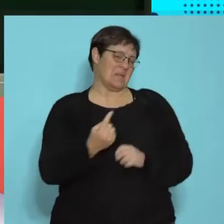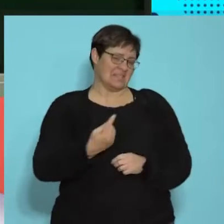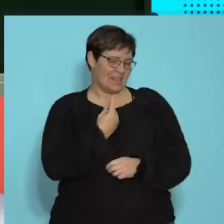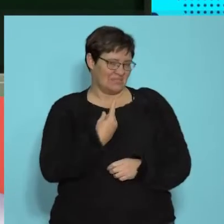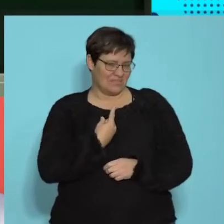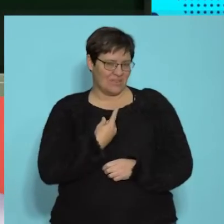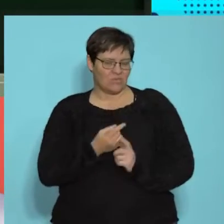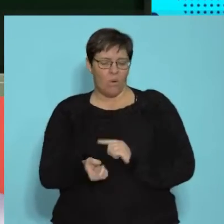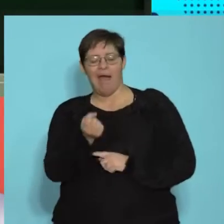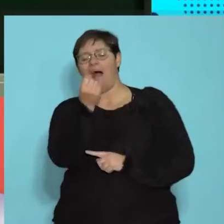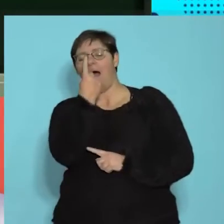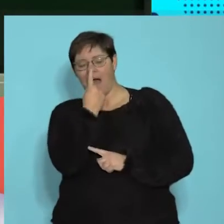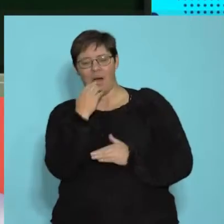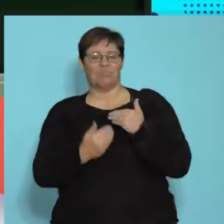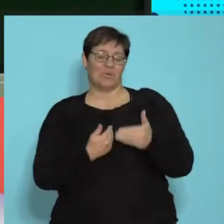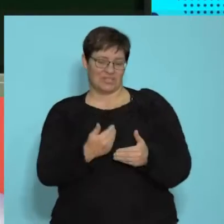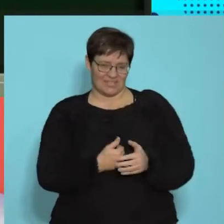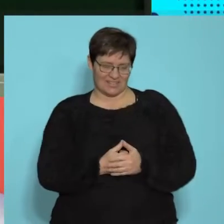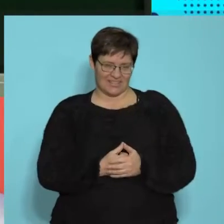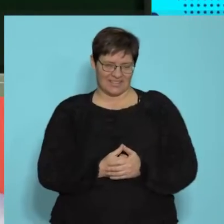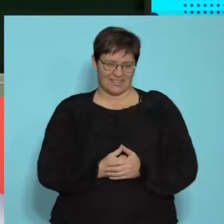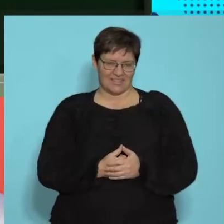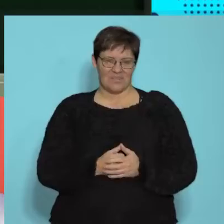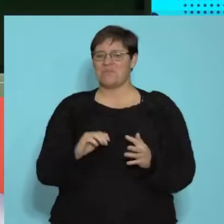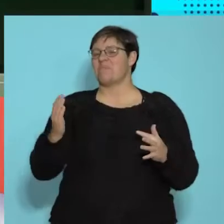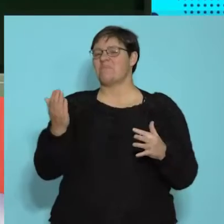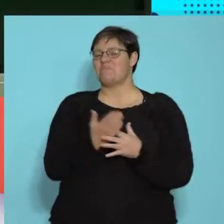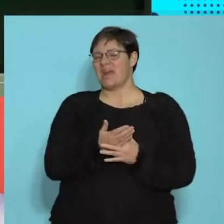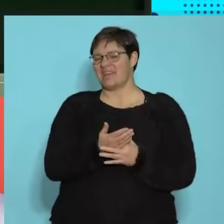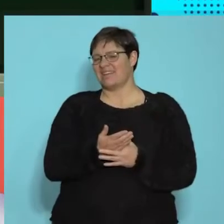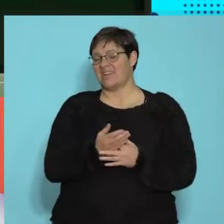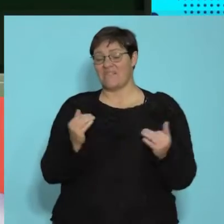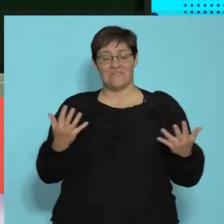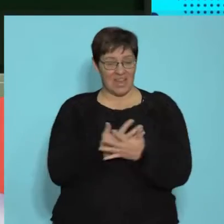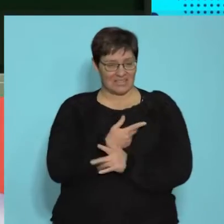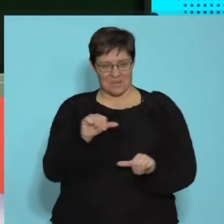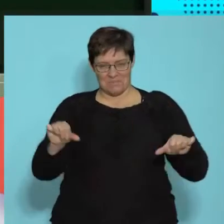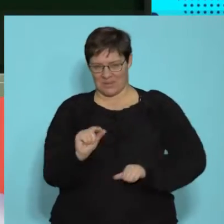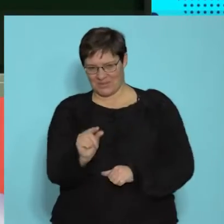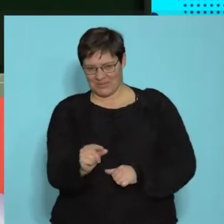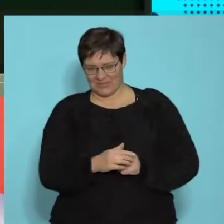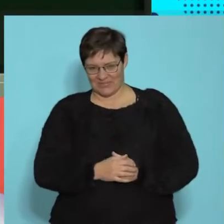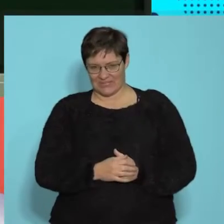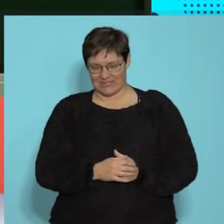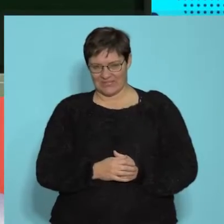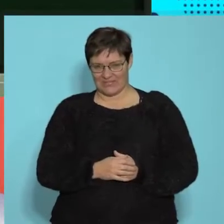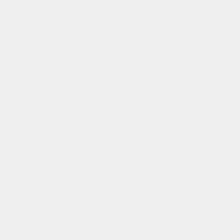home. It will help you to understand the process. Right, we're going to take a quick break, and we'll be right back.